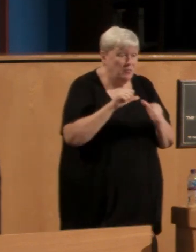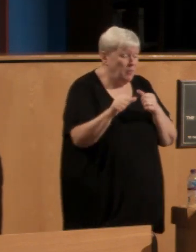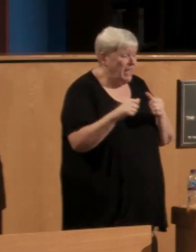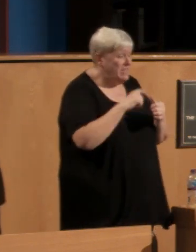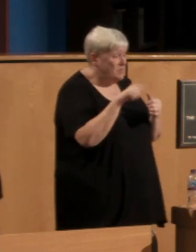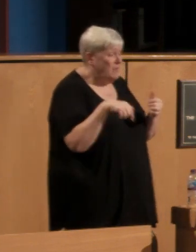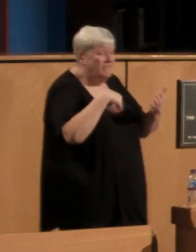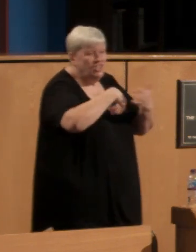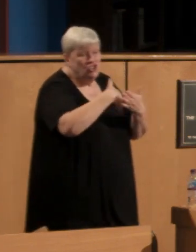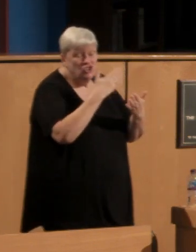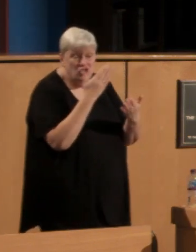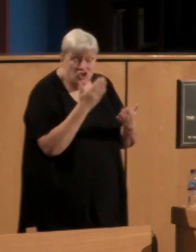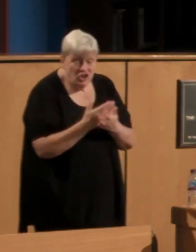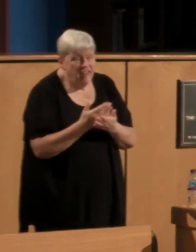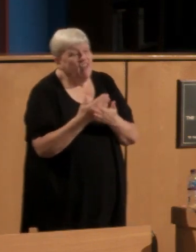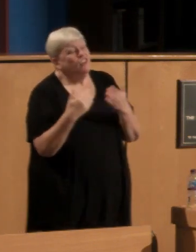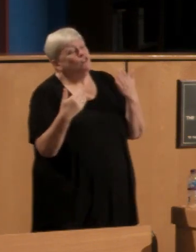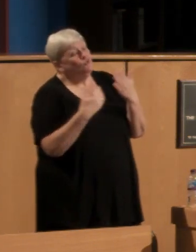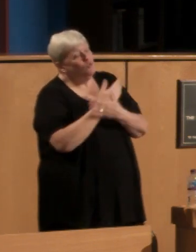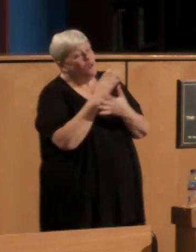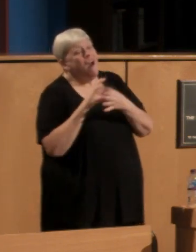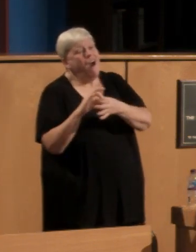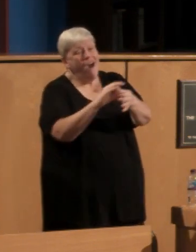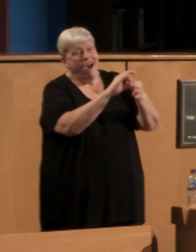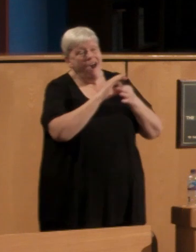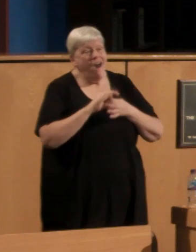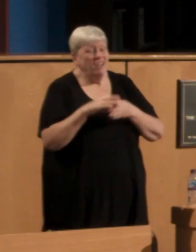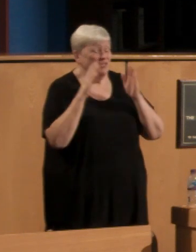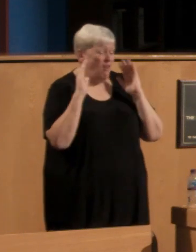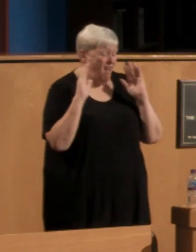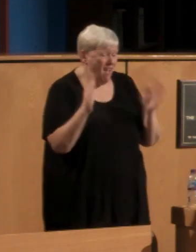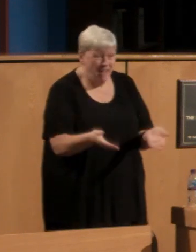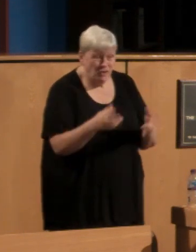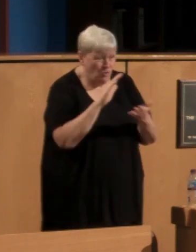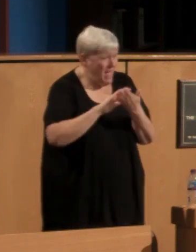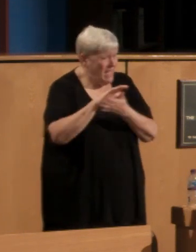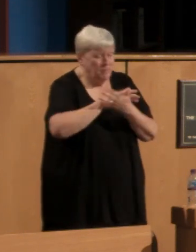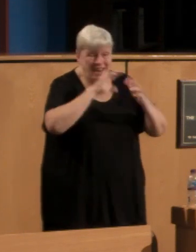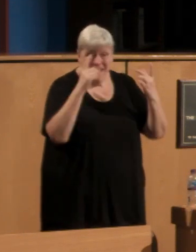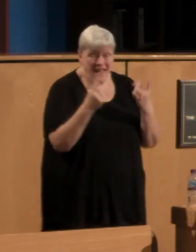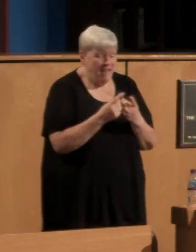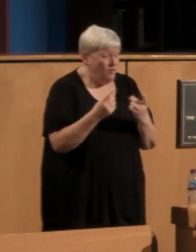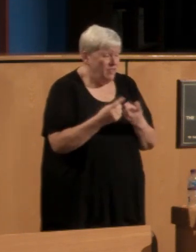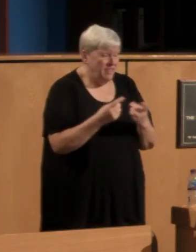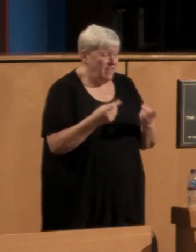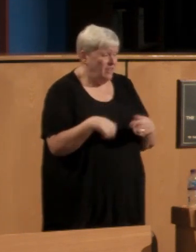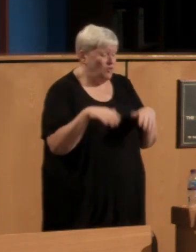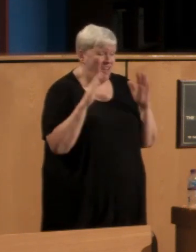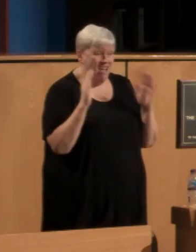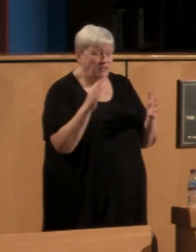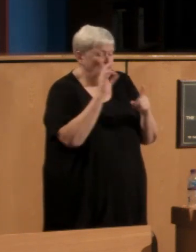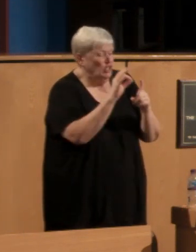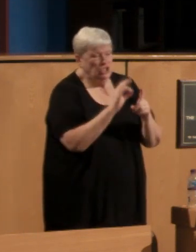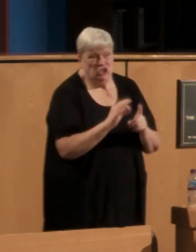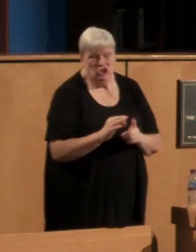this shared understanding of something that we can play off of. If you don't have to explain everything, if you don't have to go into detail about